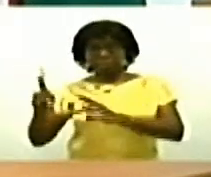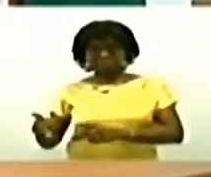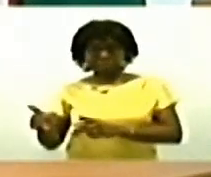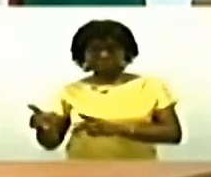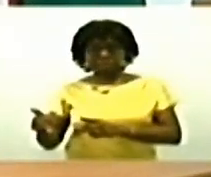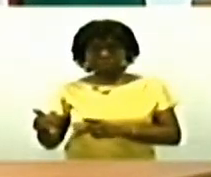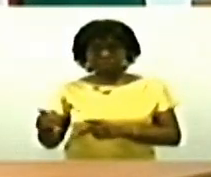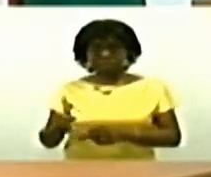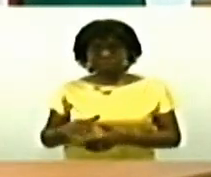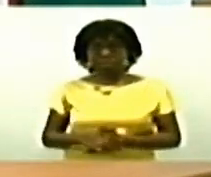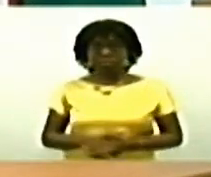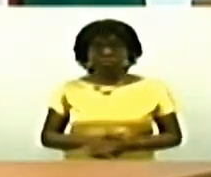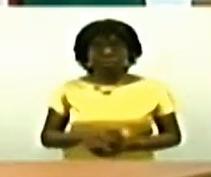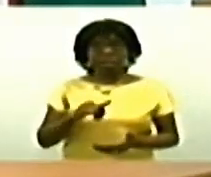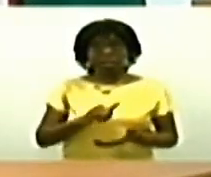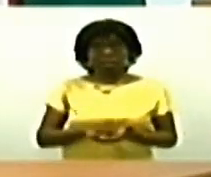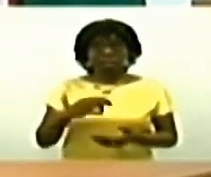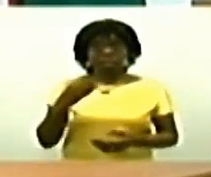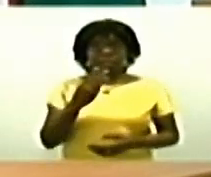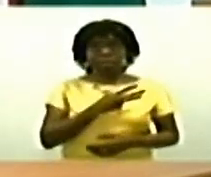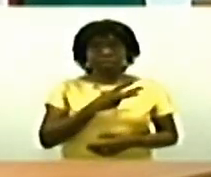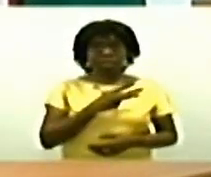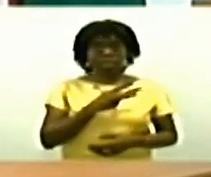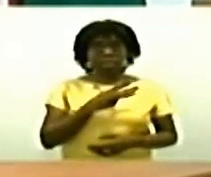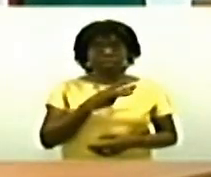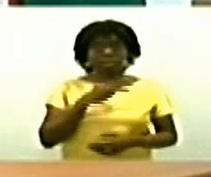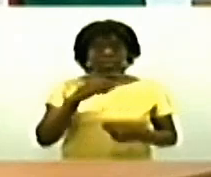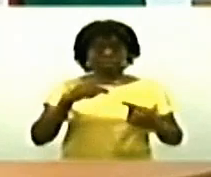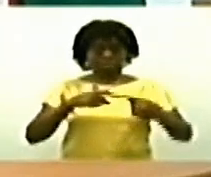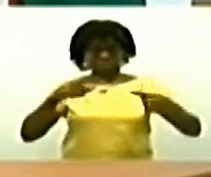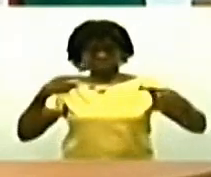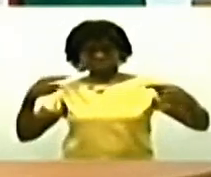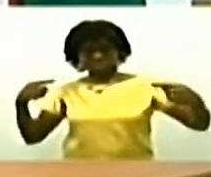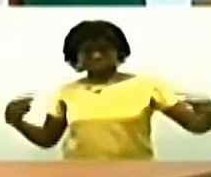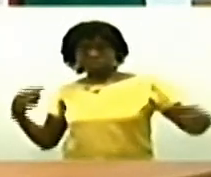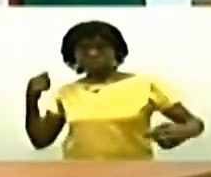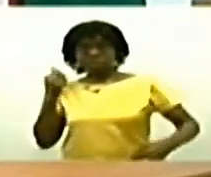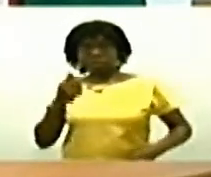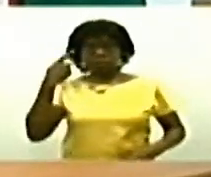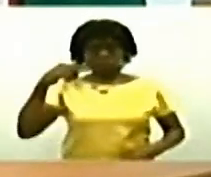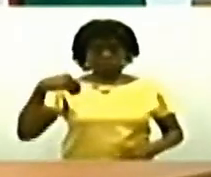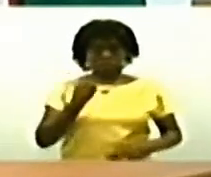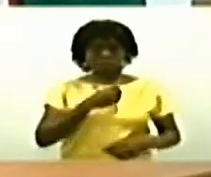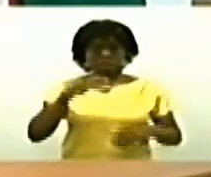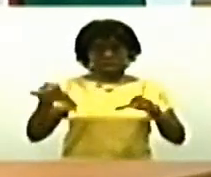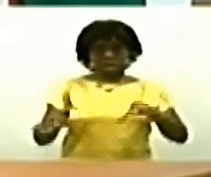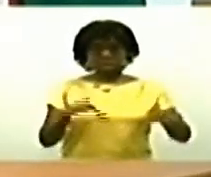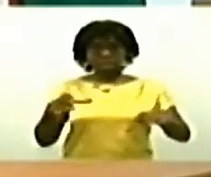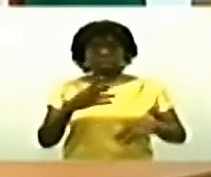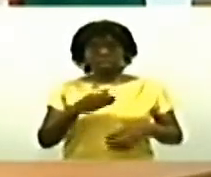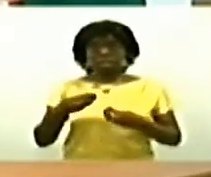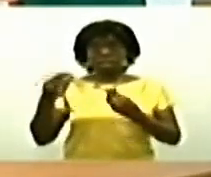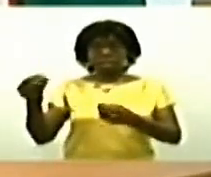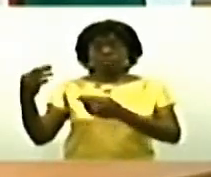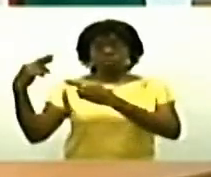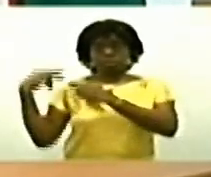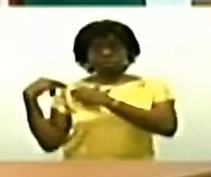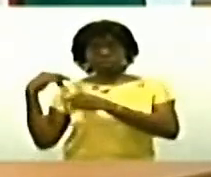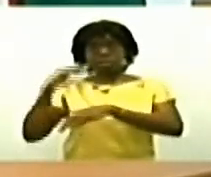person, that we disassociate ourselves from our own actions and put the responsibility on somebody